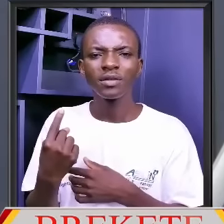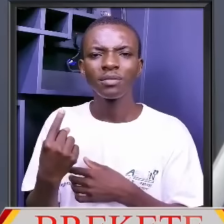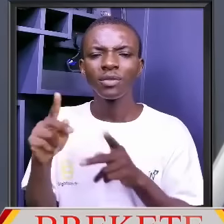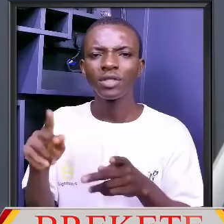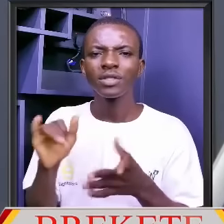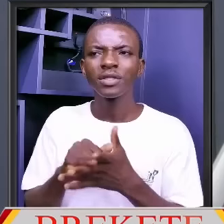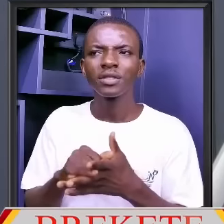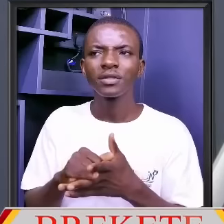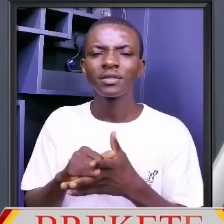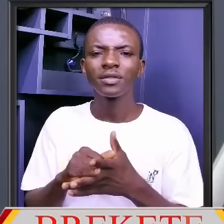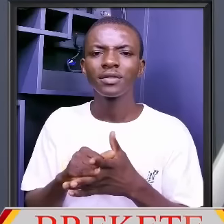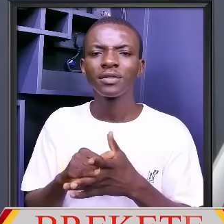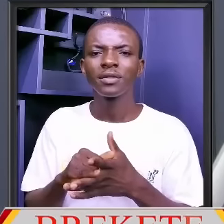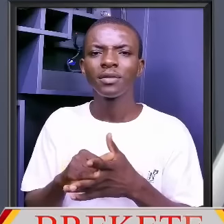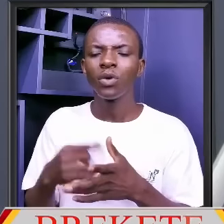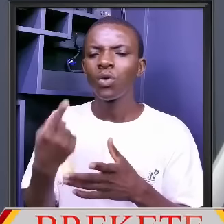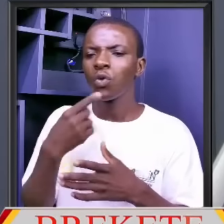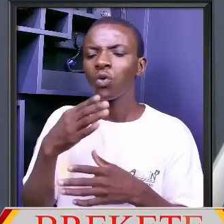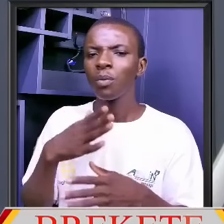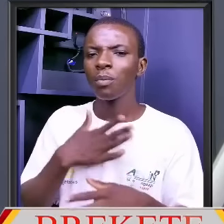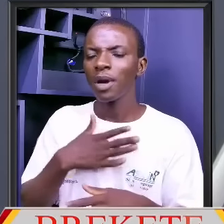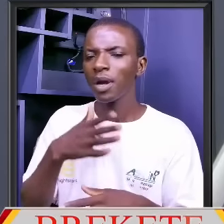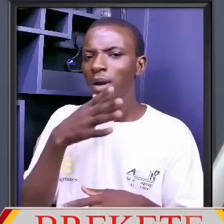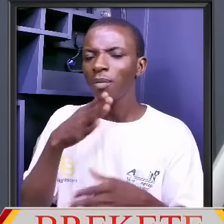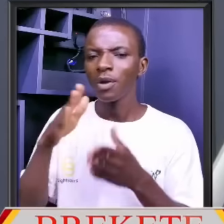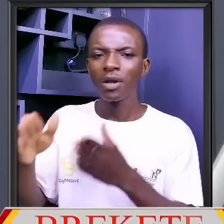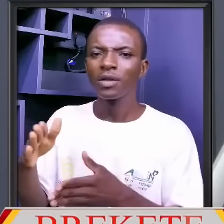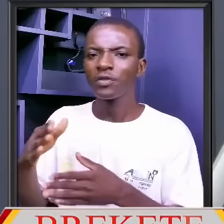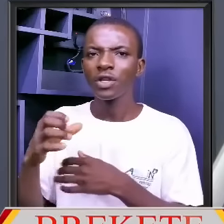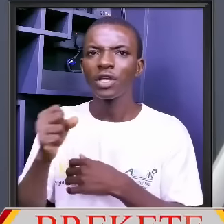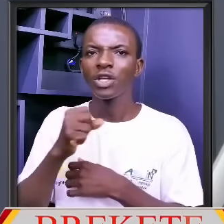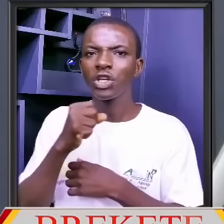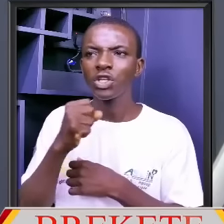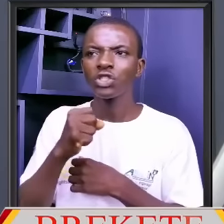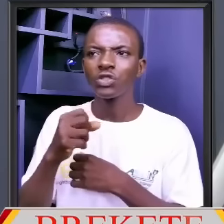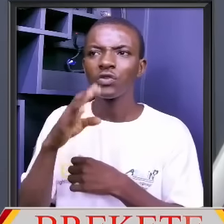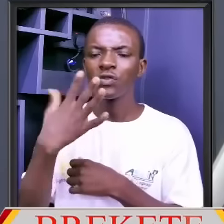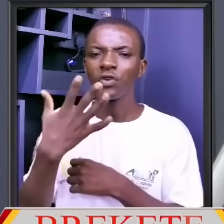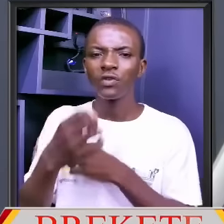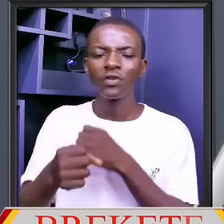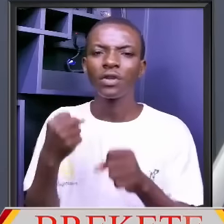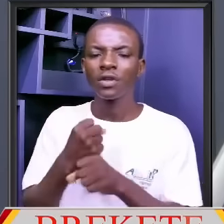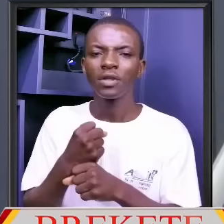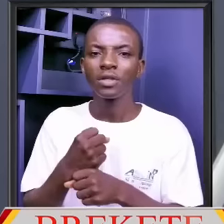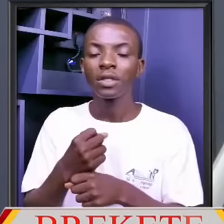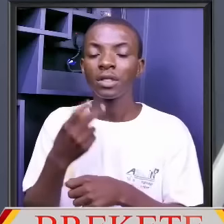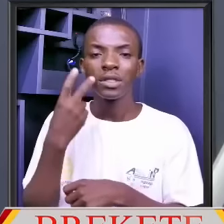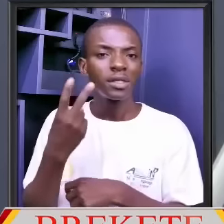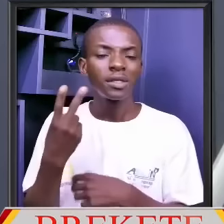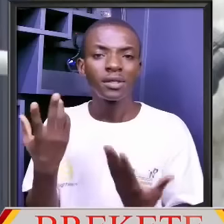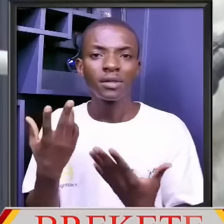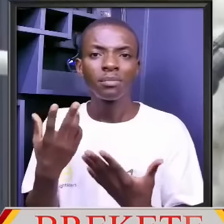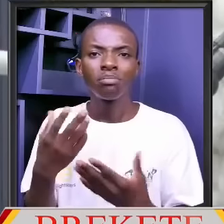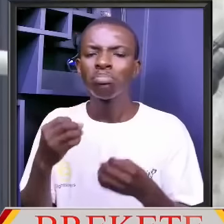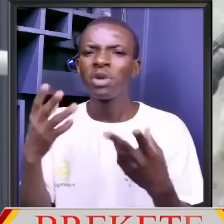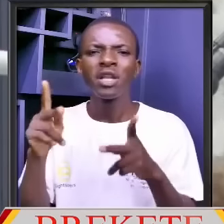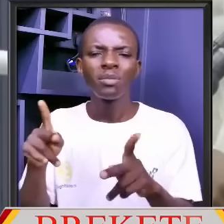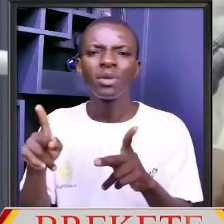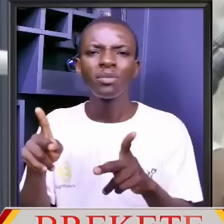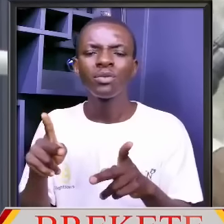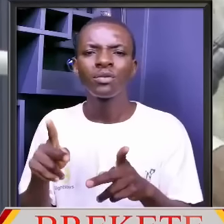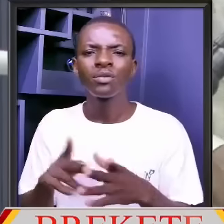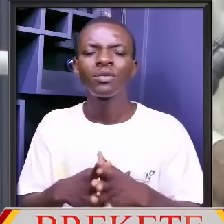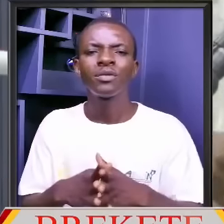I thought I was the only person who my mom abandoned at the age of 5 years. See,